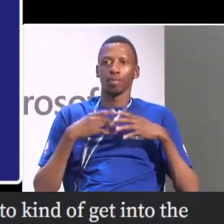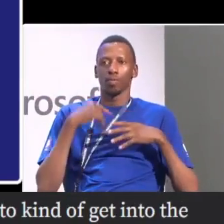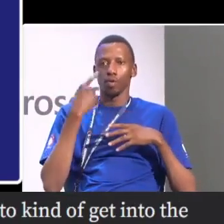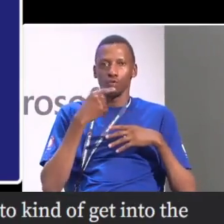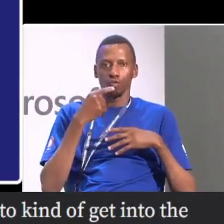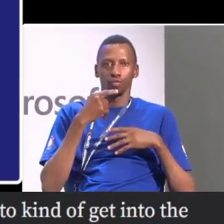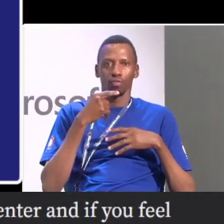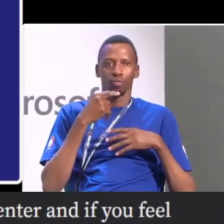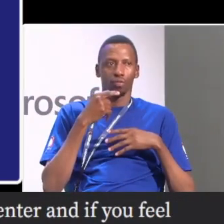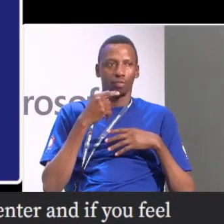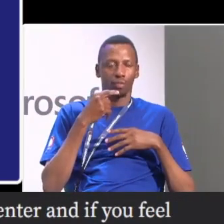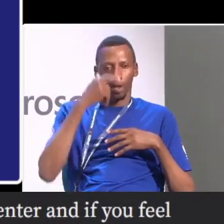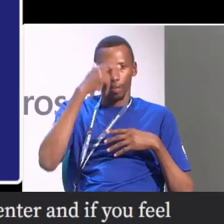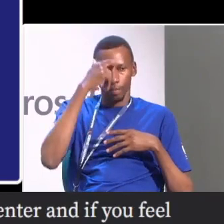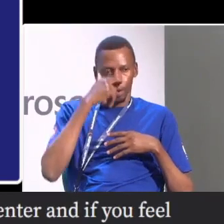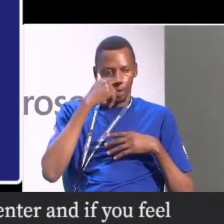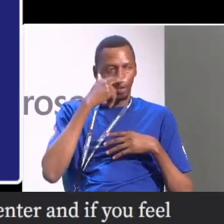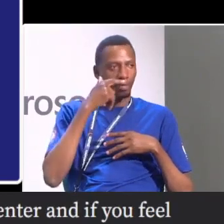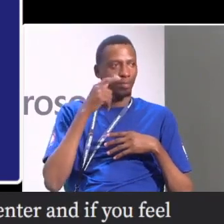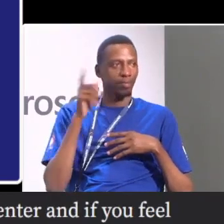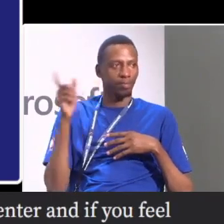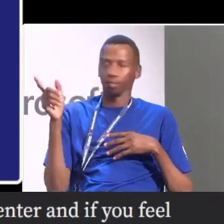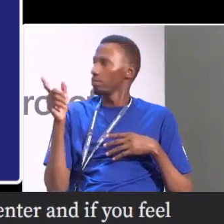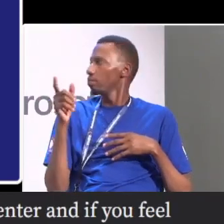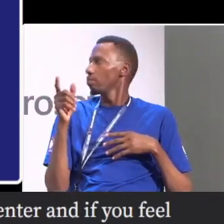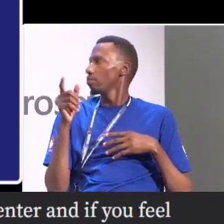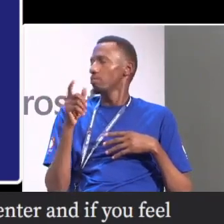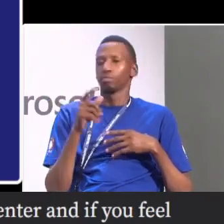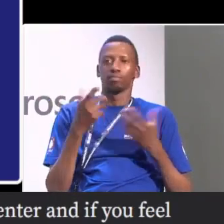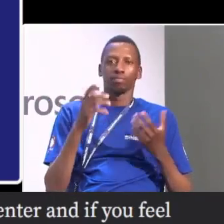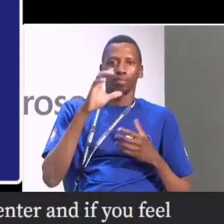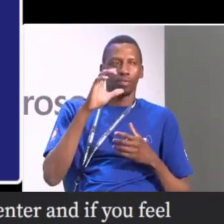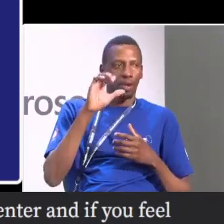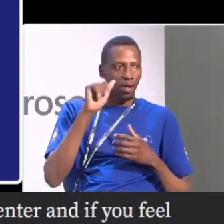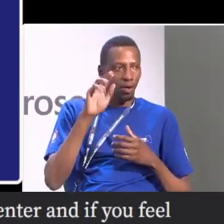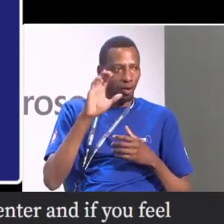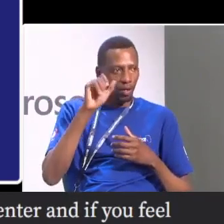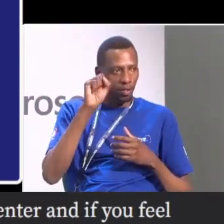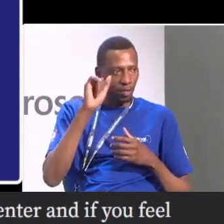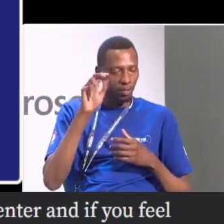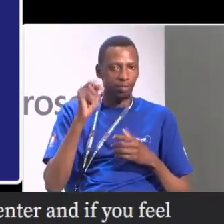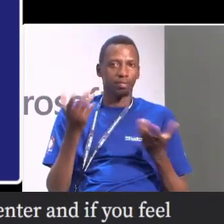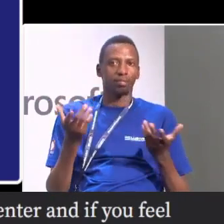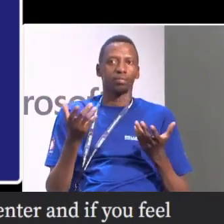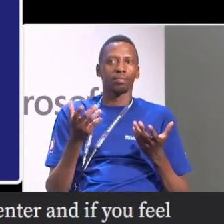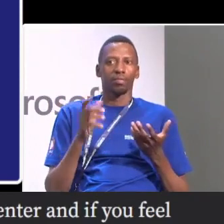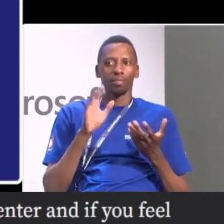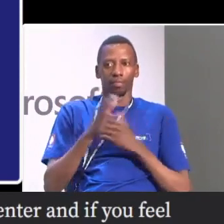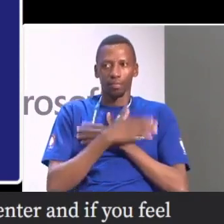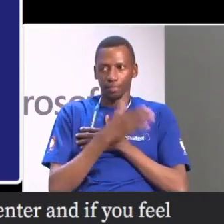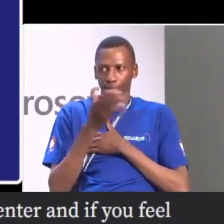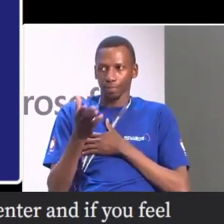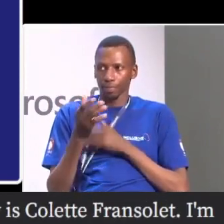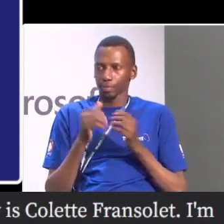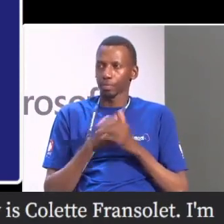non-visual, so I'm Caucasian, so white woman. I've got medium length curly hair. I'd like to think it's quite